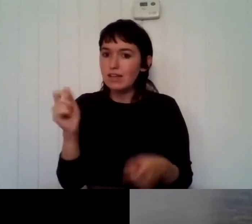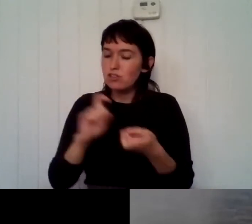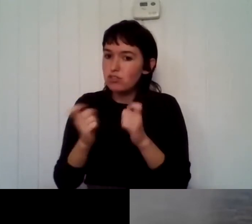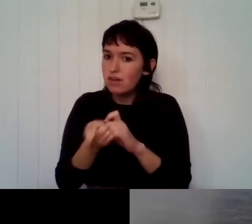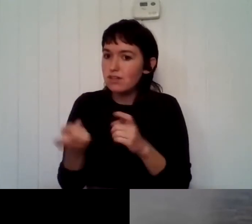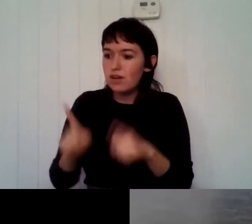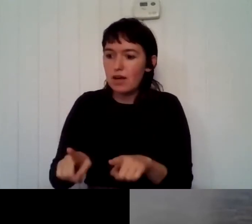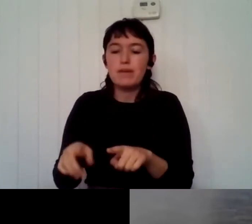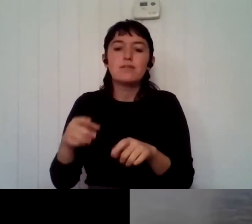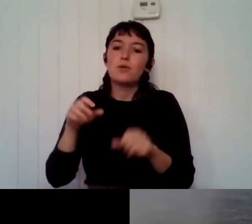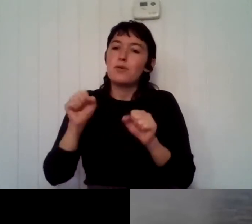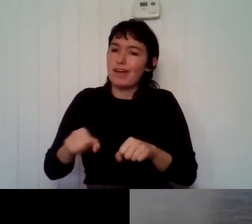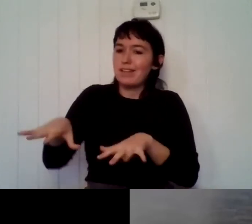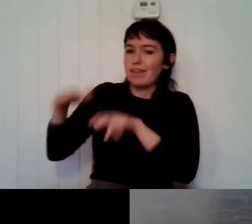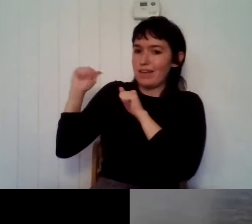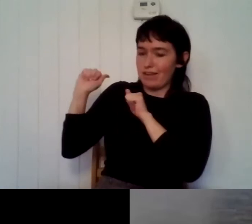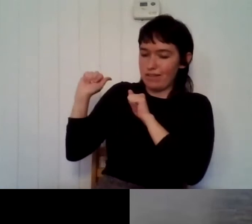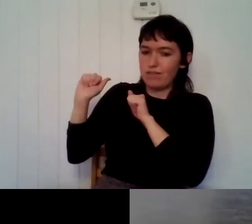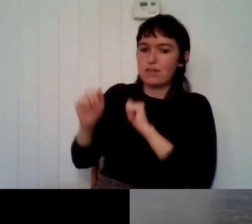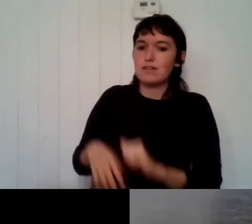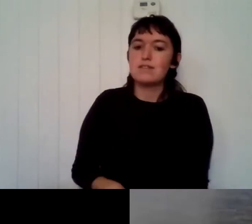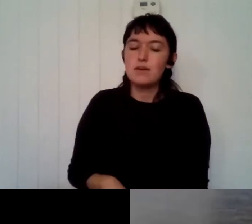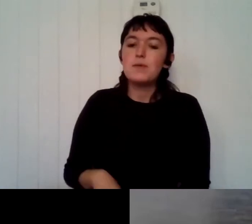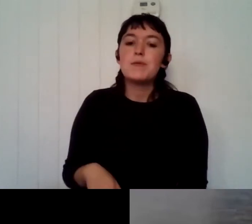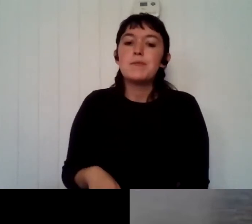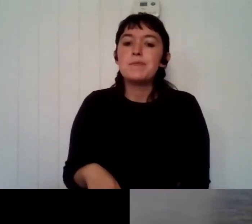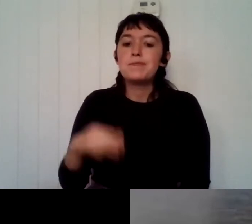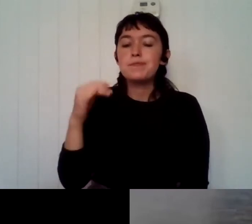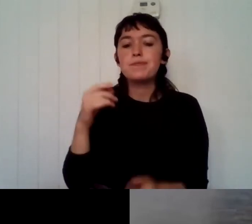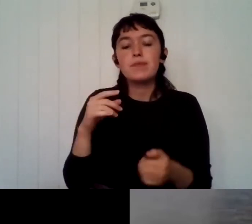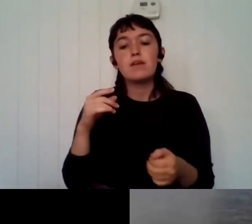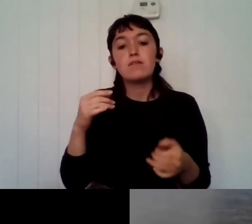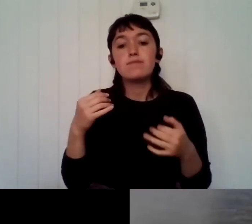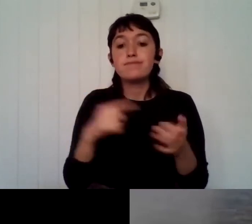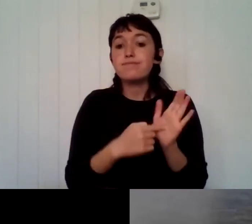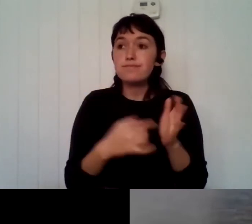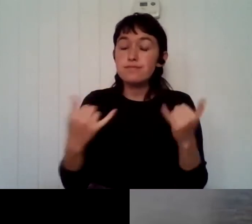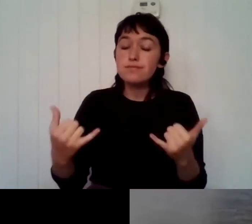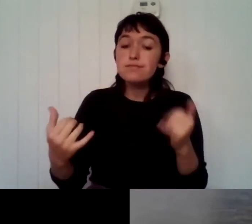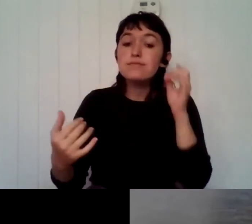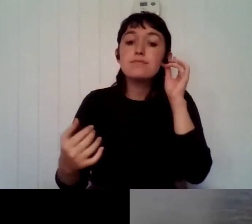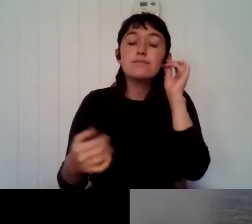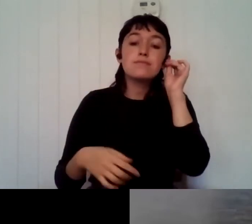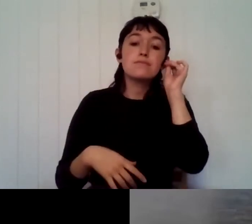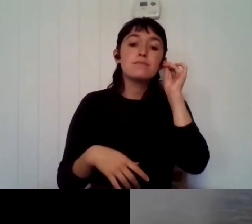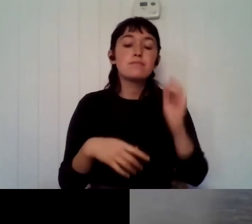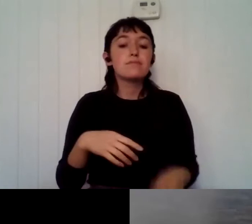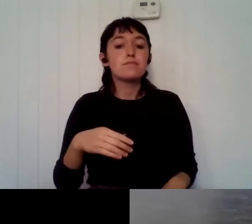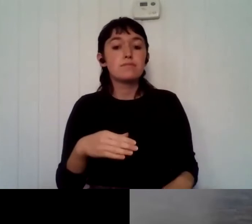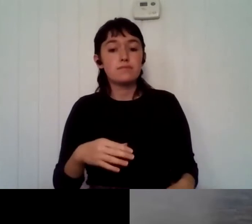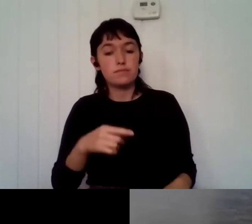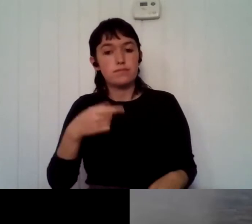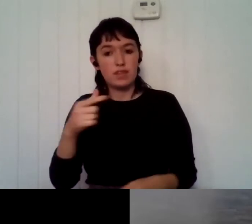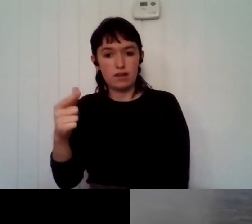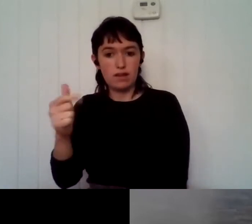out of there. Right, right. Of course, it depends on if, for example, right now, Sierra Negra, the volcano in the Galapagos that we